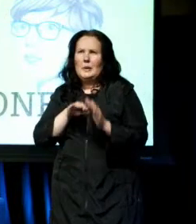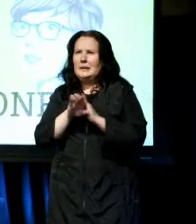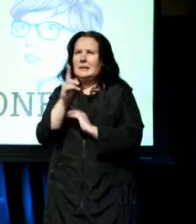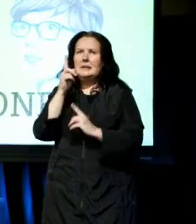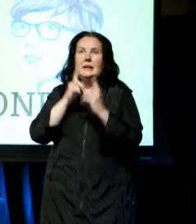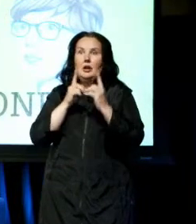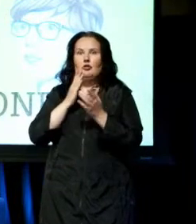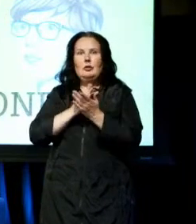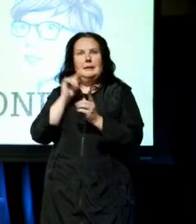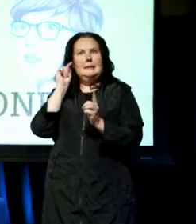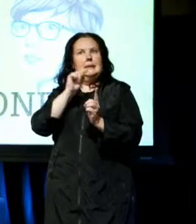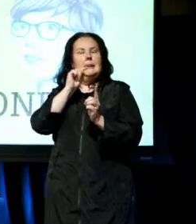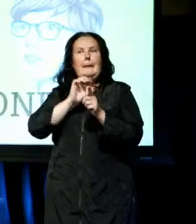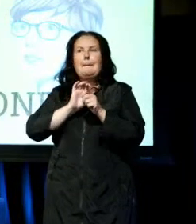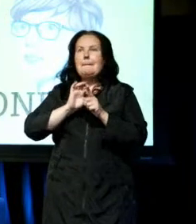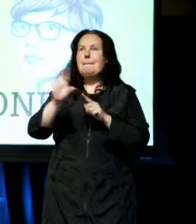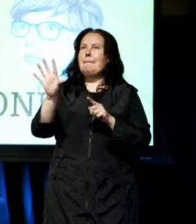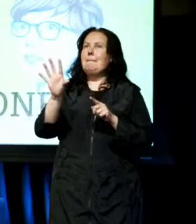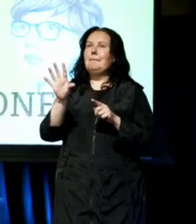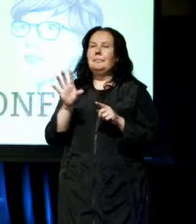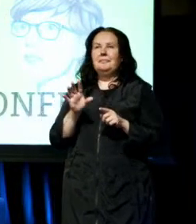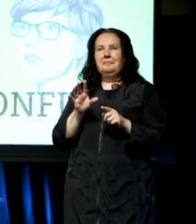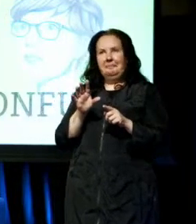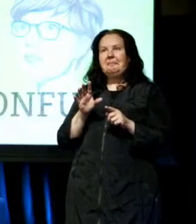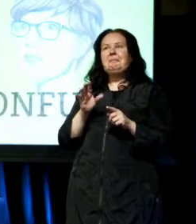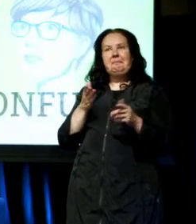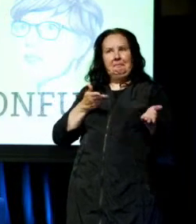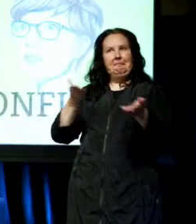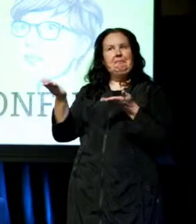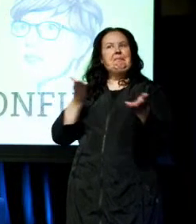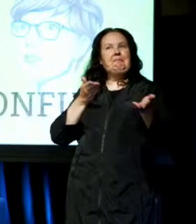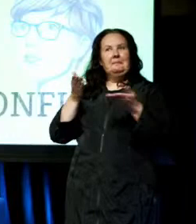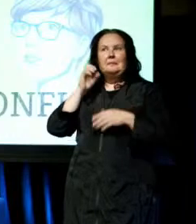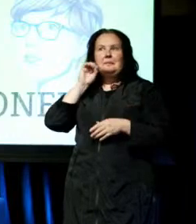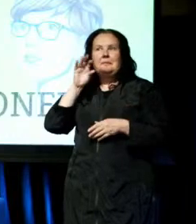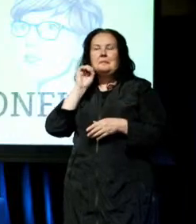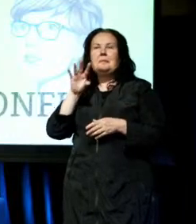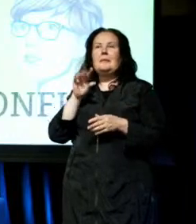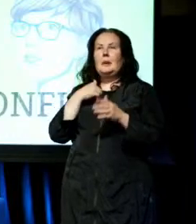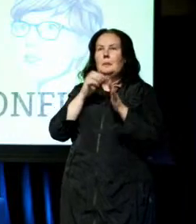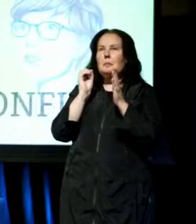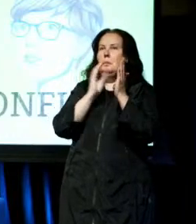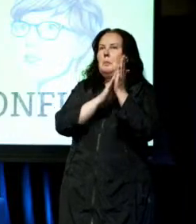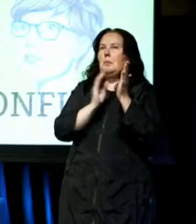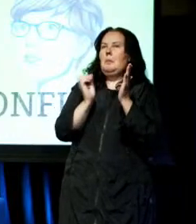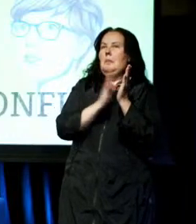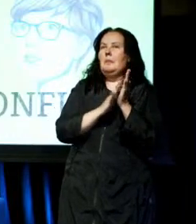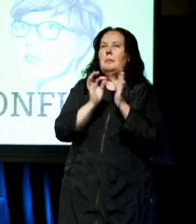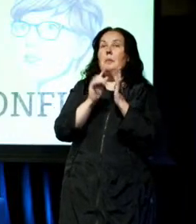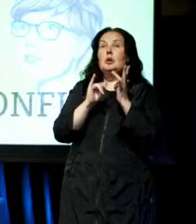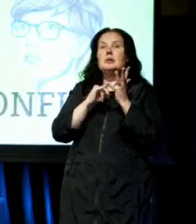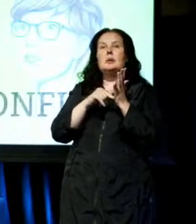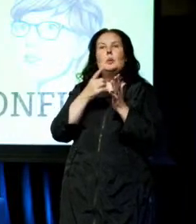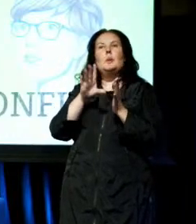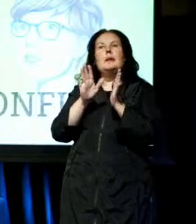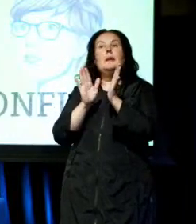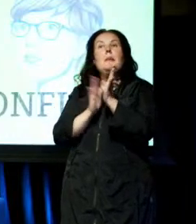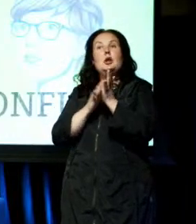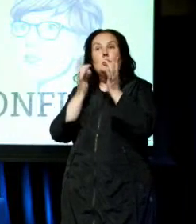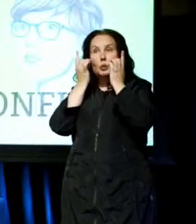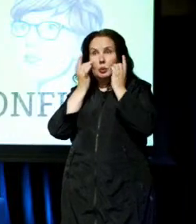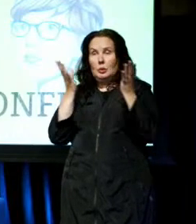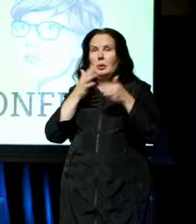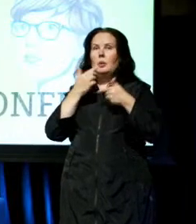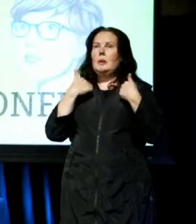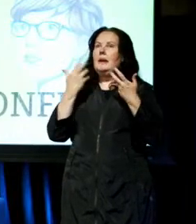amazing sort of gig that I like hosted for a while, like this monthly show. And yeah, we had all these amazing,